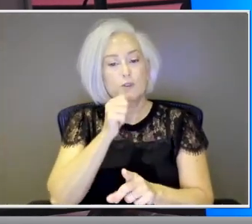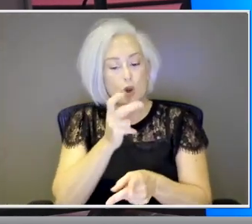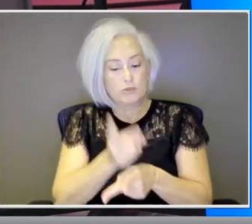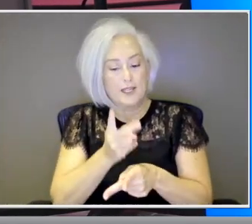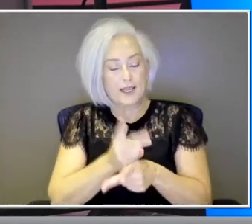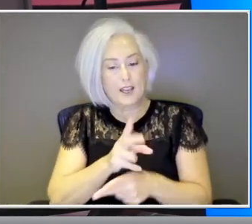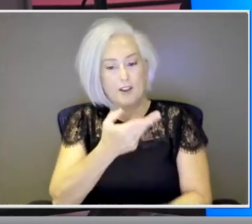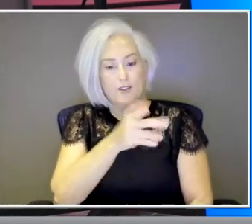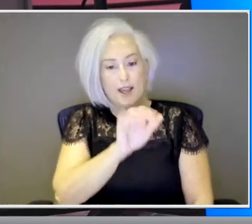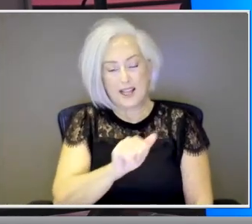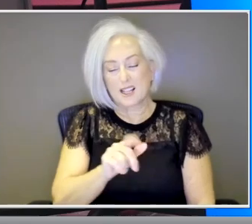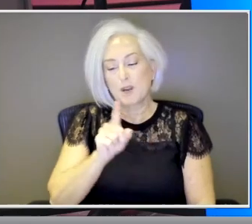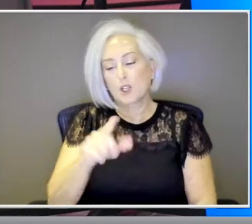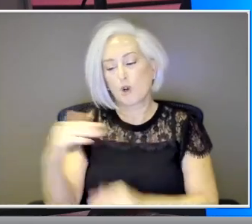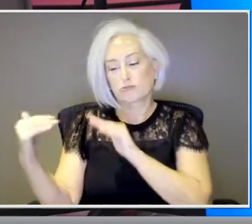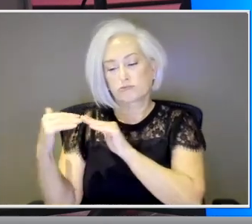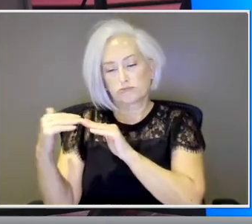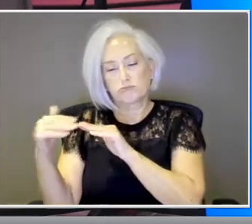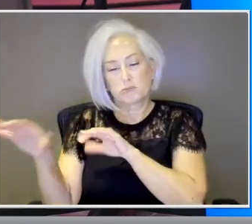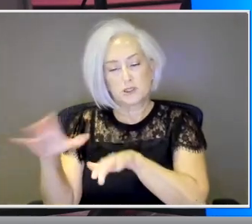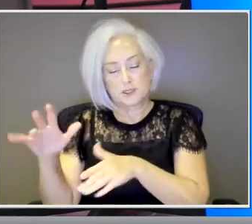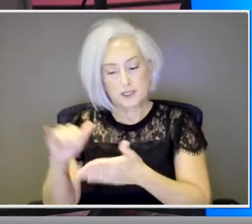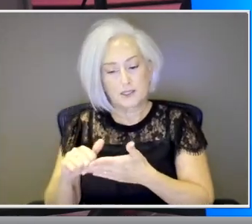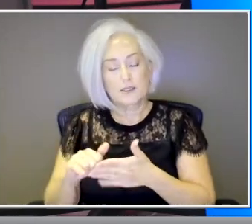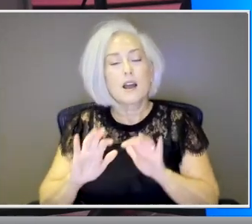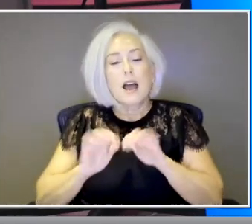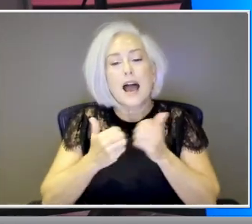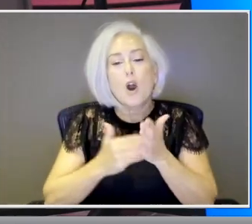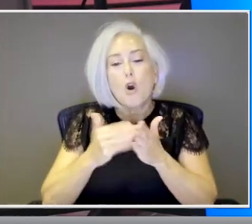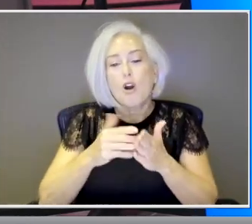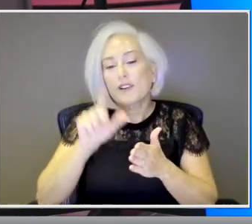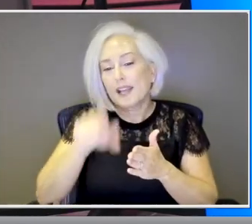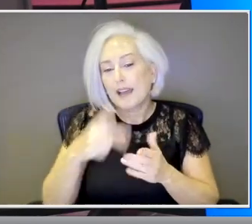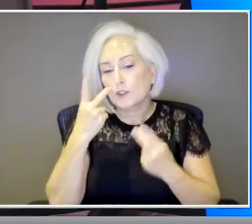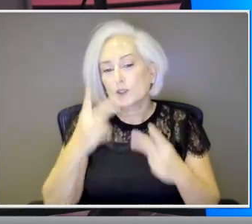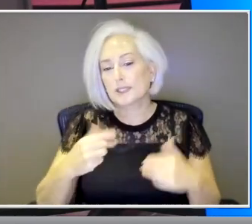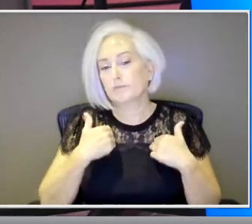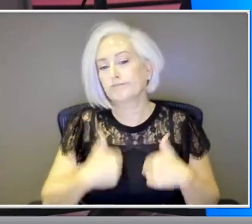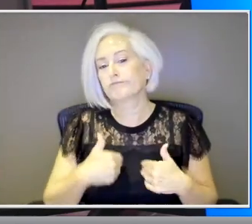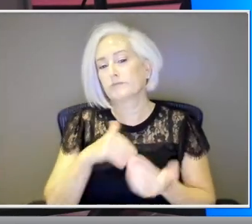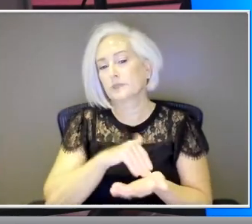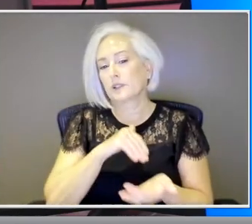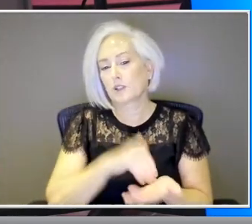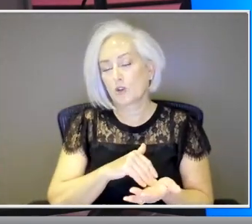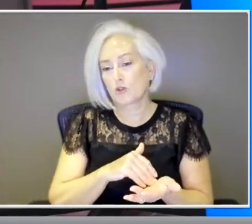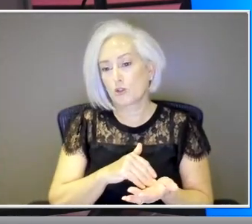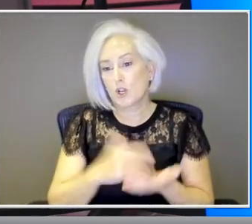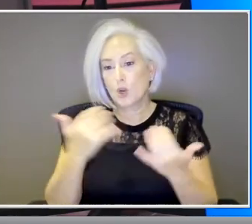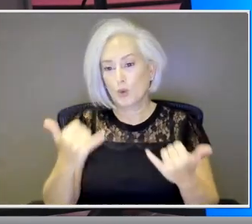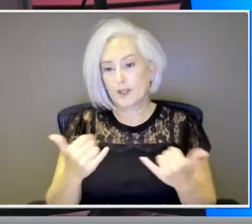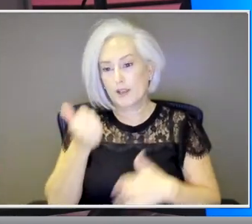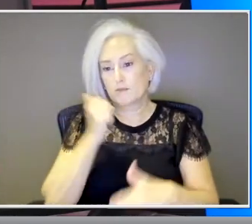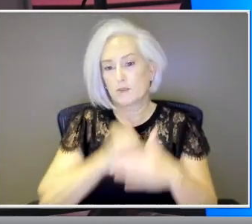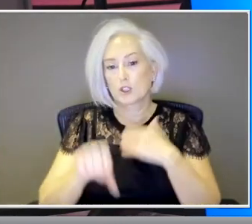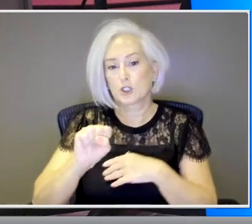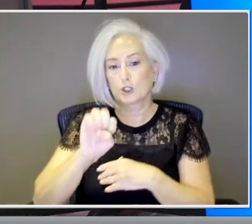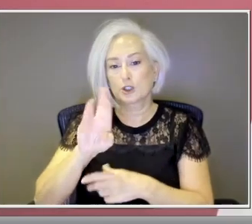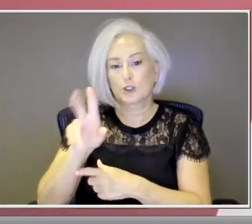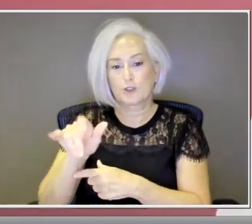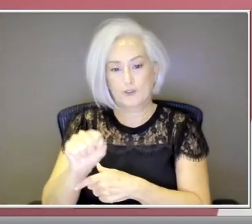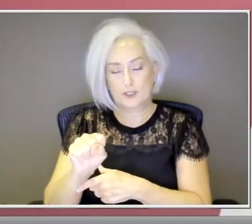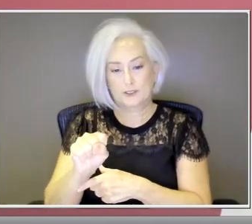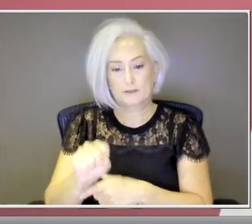often does Haley have to see a pulmonologist now? We know she's under Dr. Surface's care. Of course, it's always